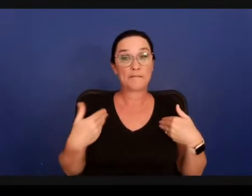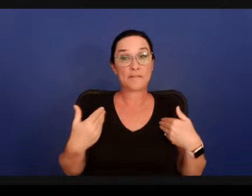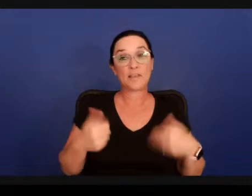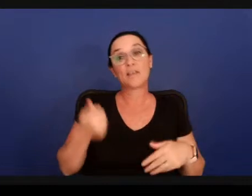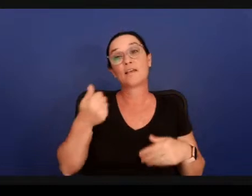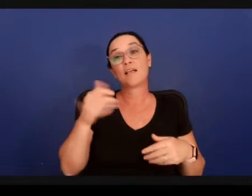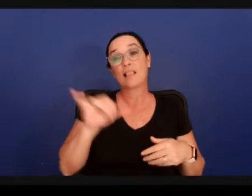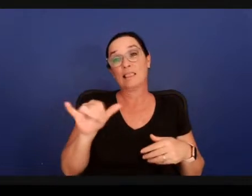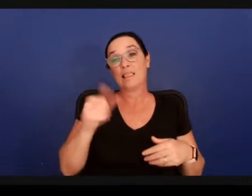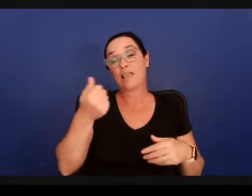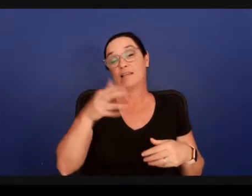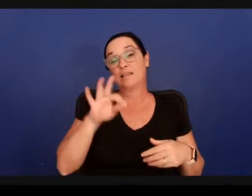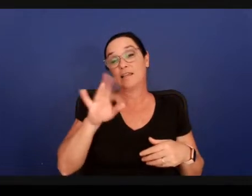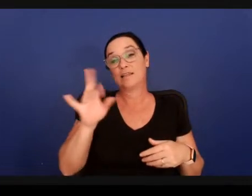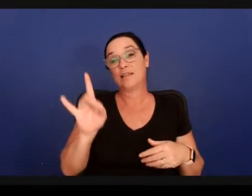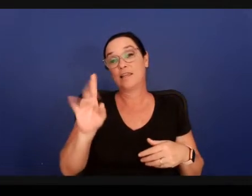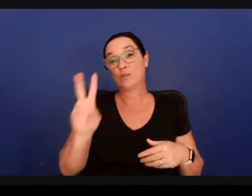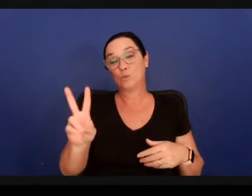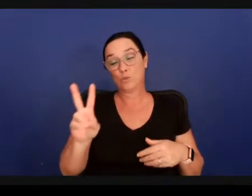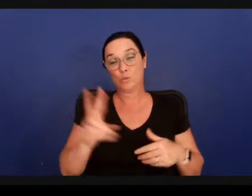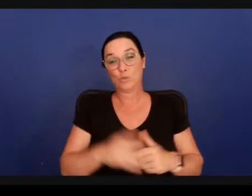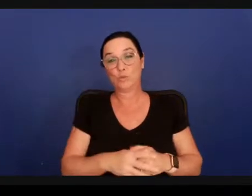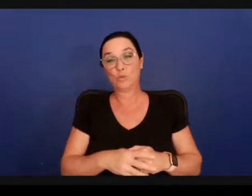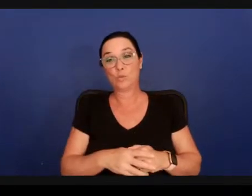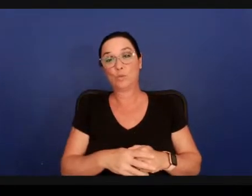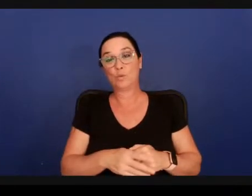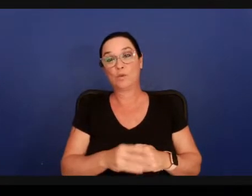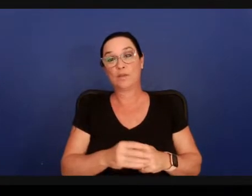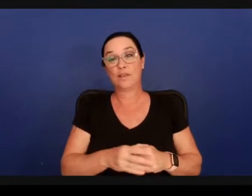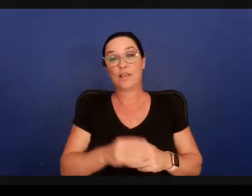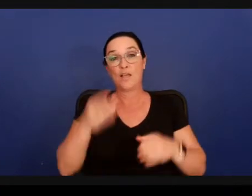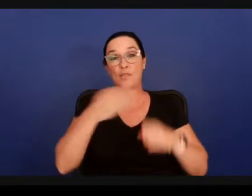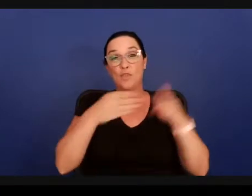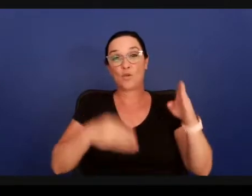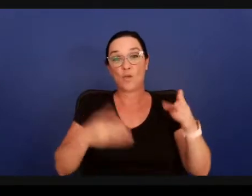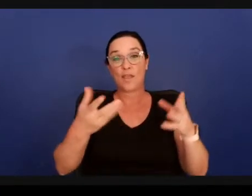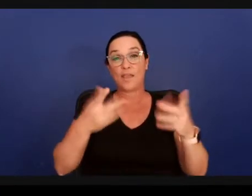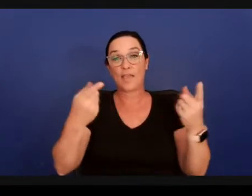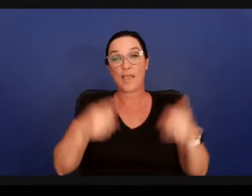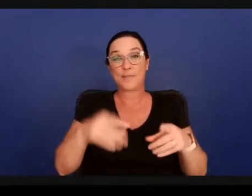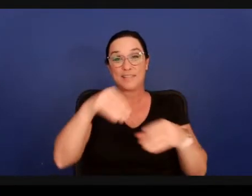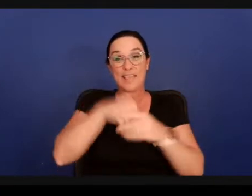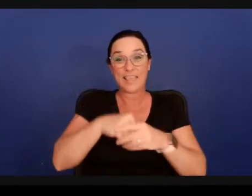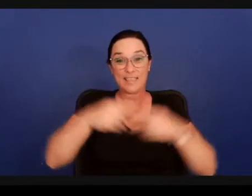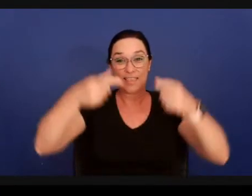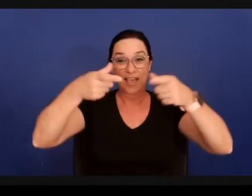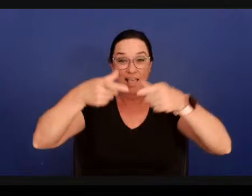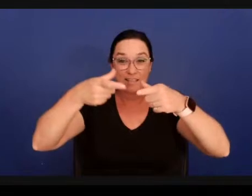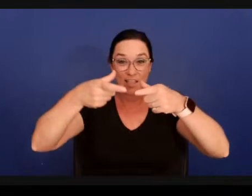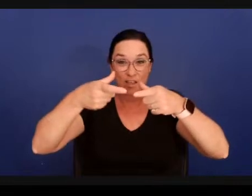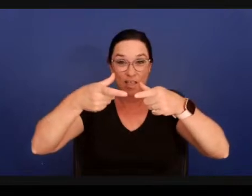82, where the crack happens within the caldera along that trend, can fill part of the depressions close by the